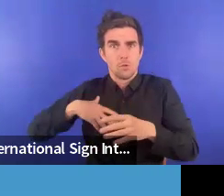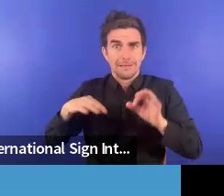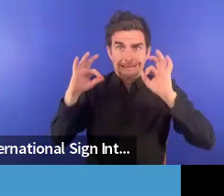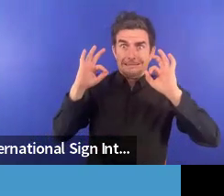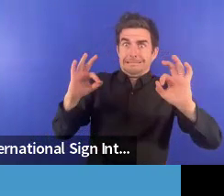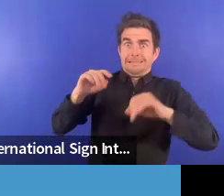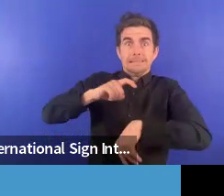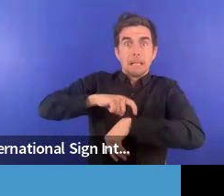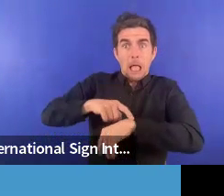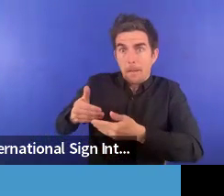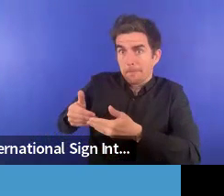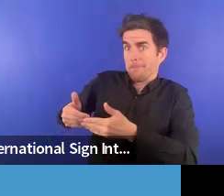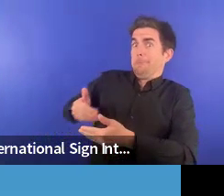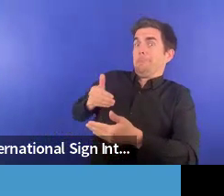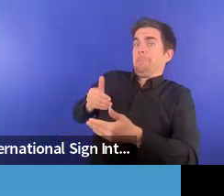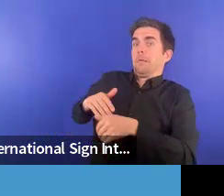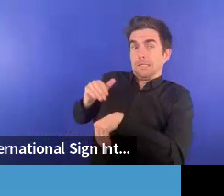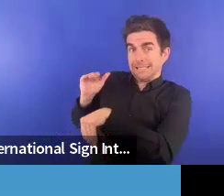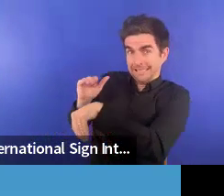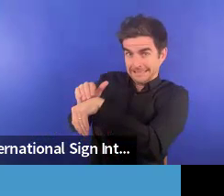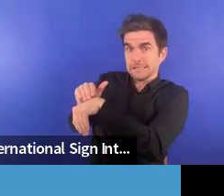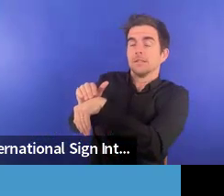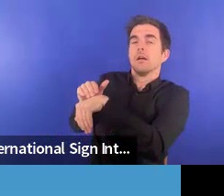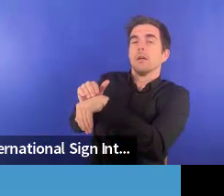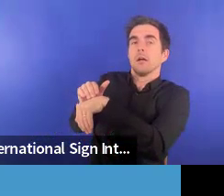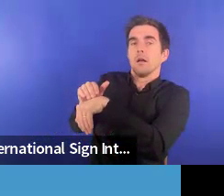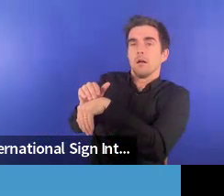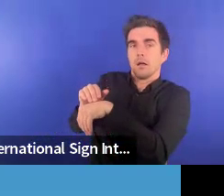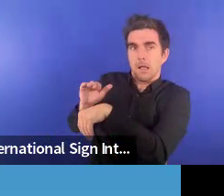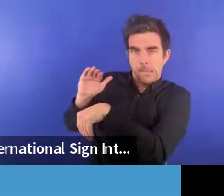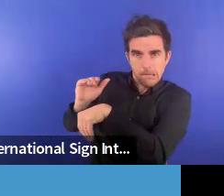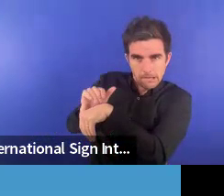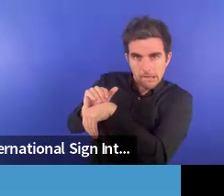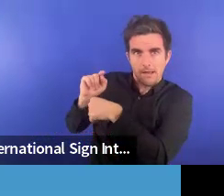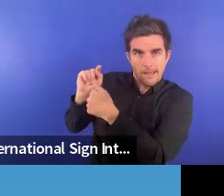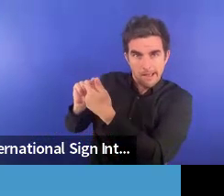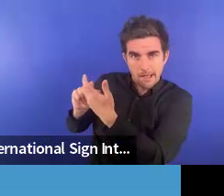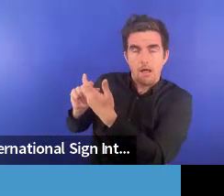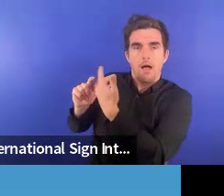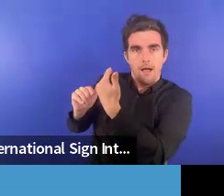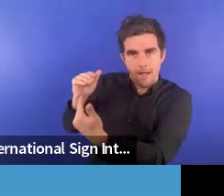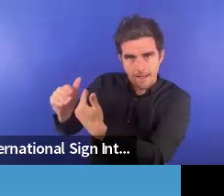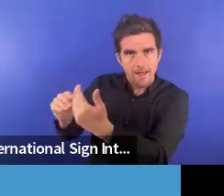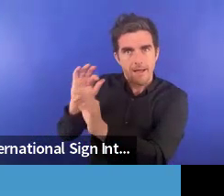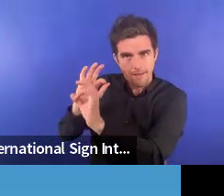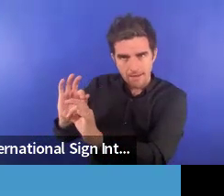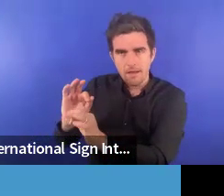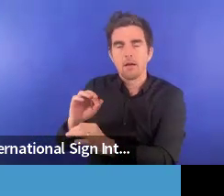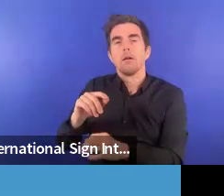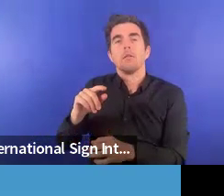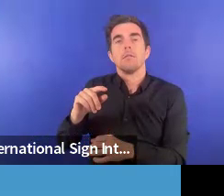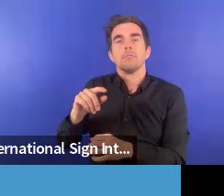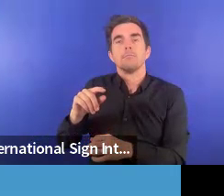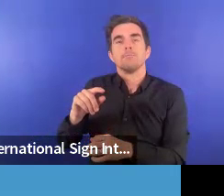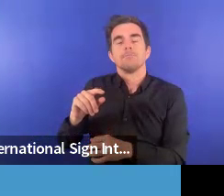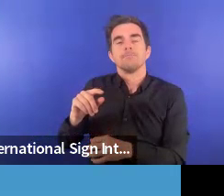or an impact. You obviously don't want to time your letter when you're at the part of the process where things have already been passed or about to